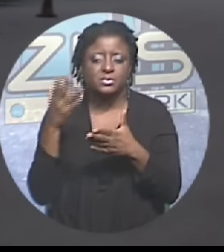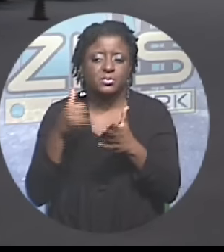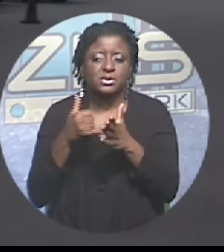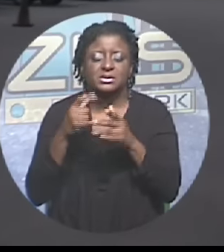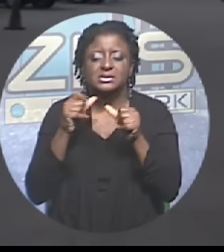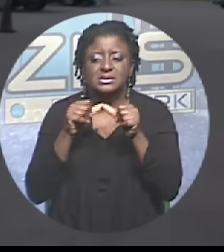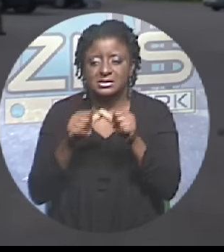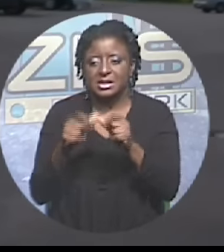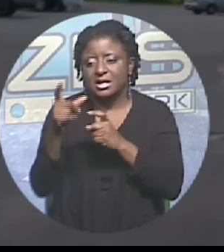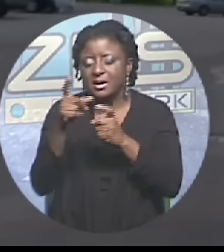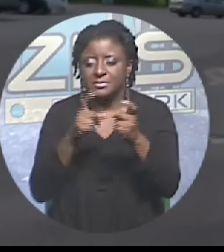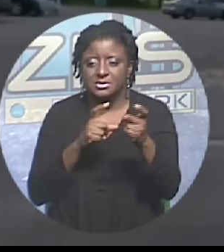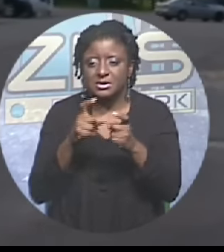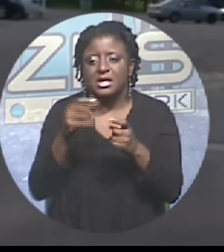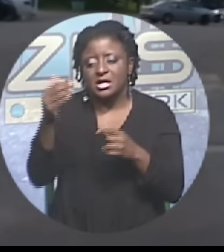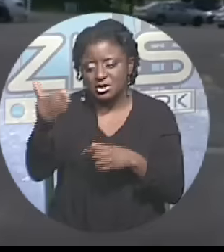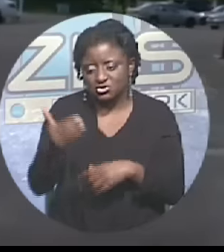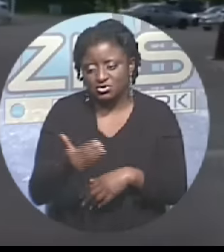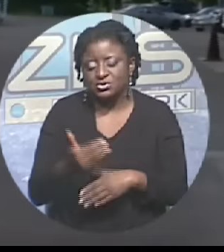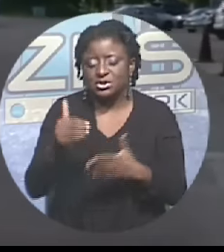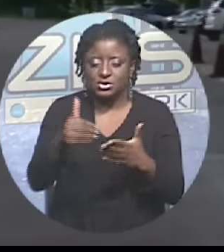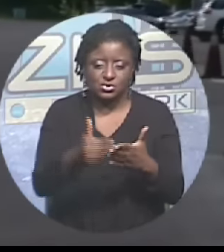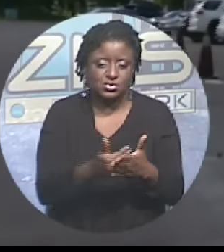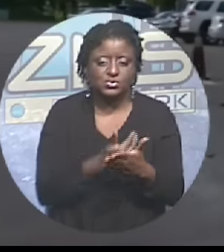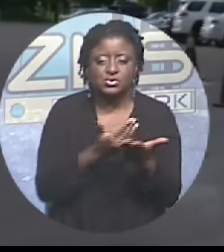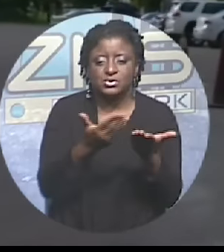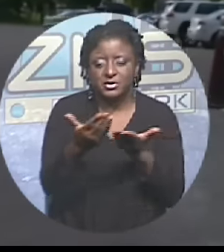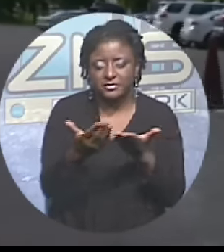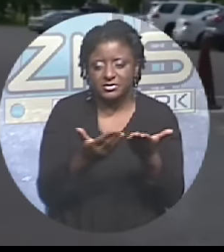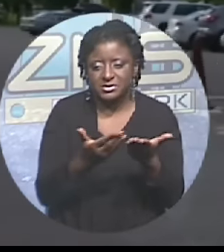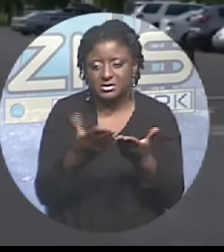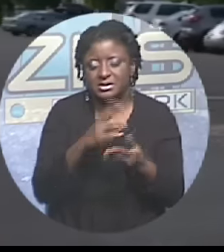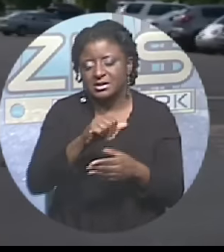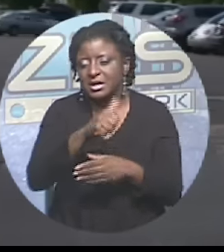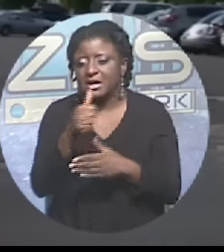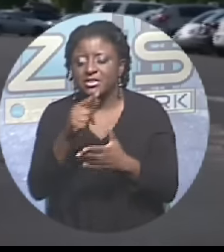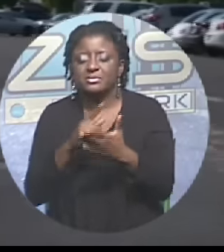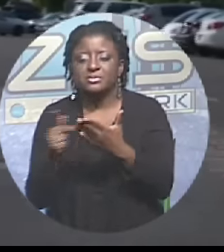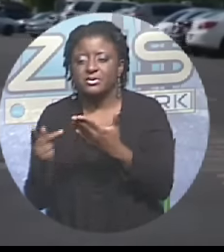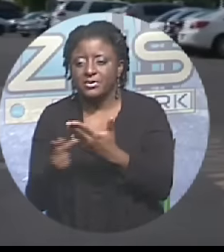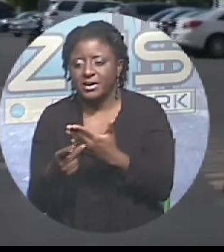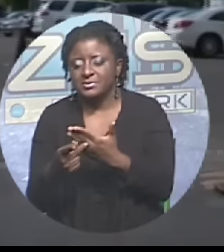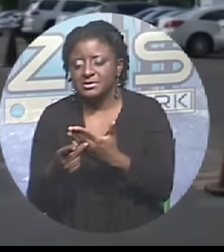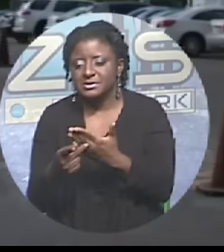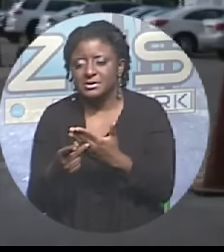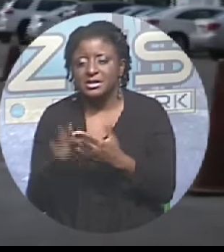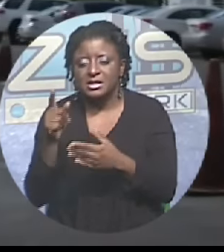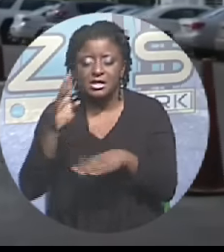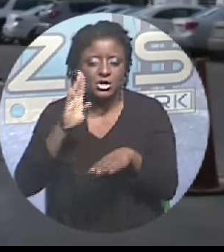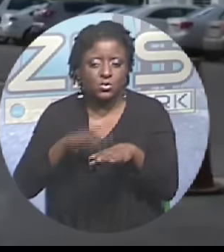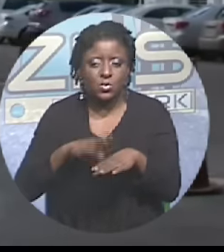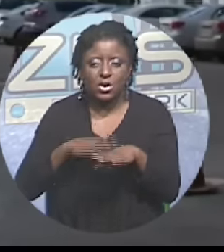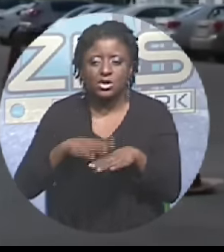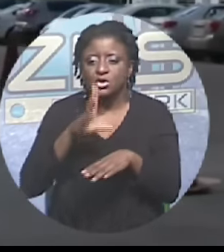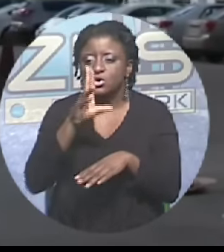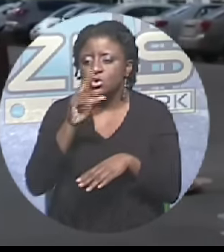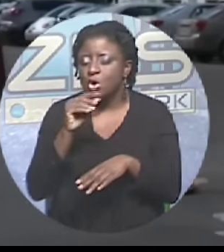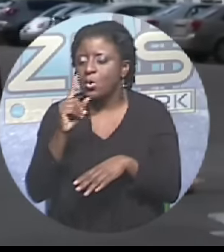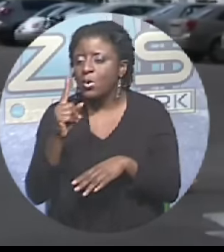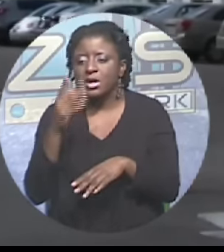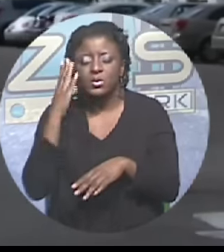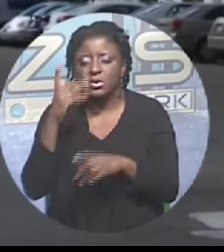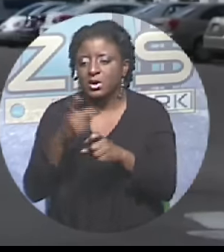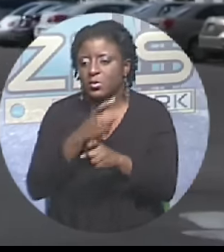investing, introducing new services like IPTV and other initiatives. He warned, however, that no one will win in a price